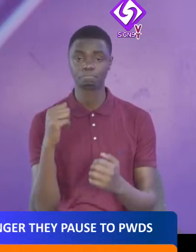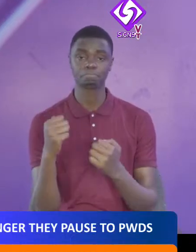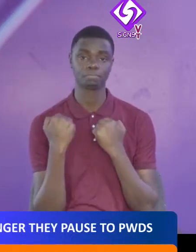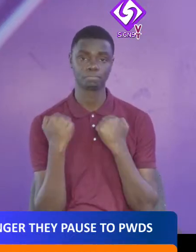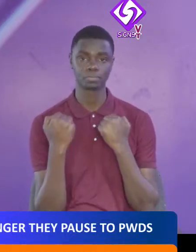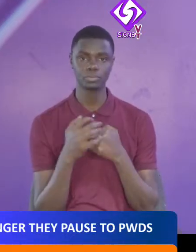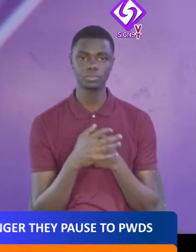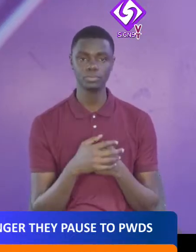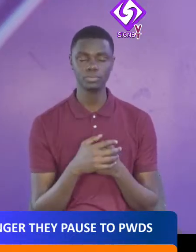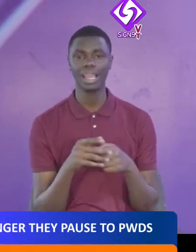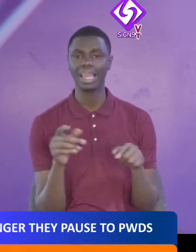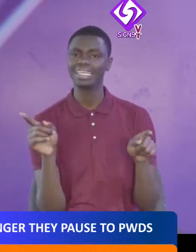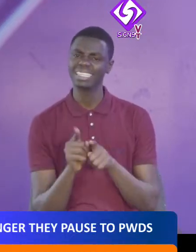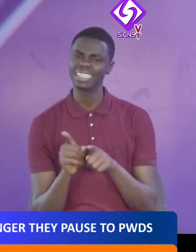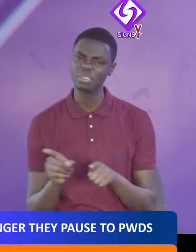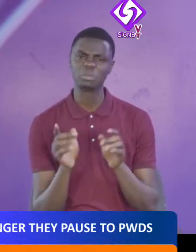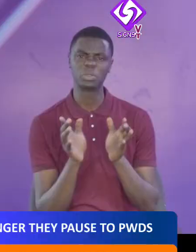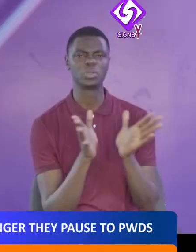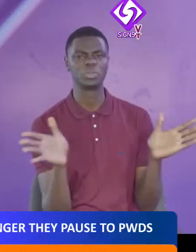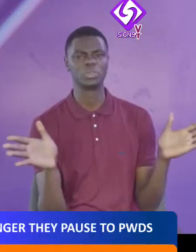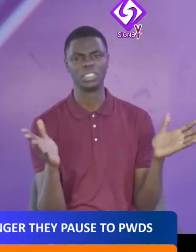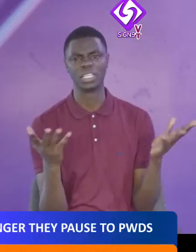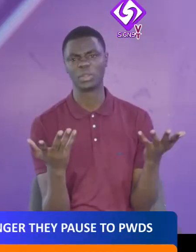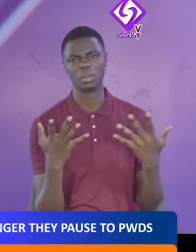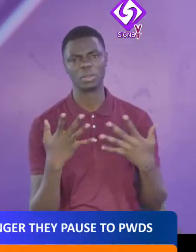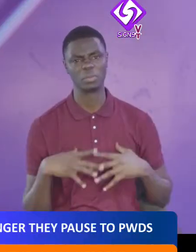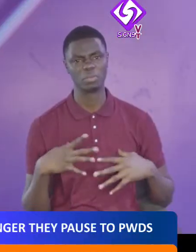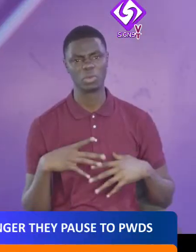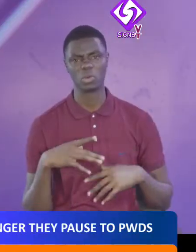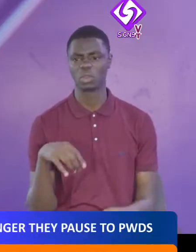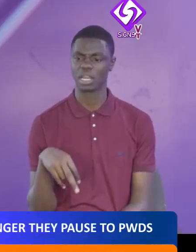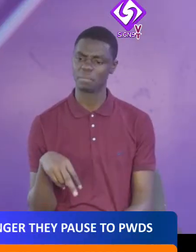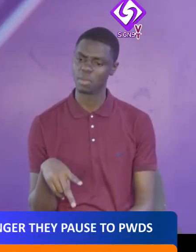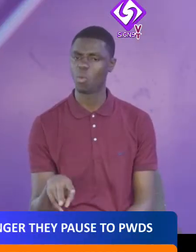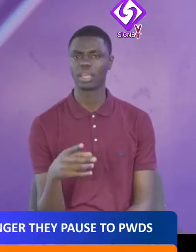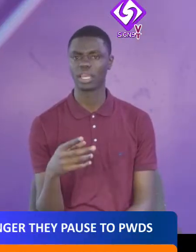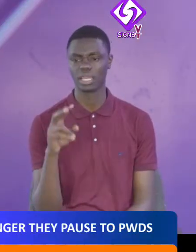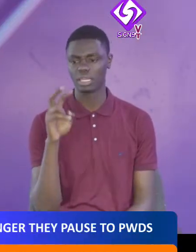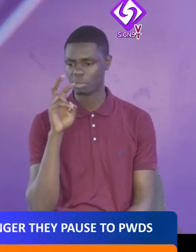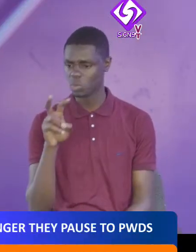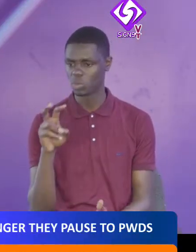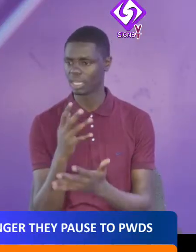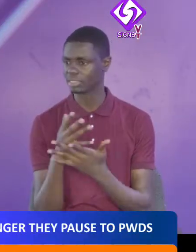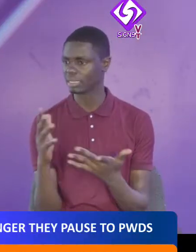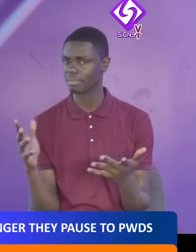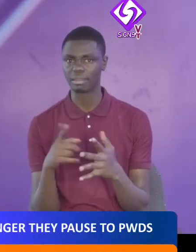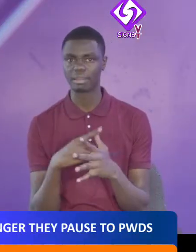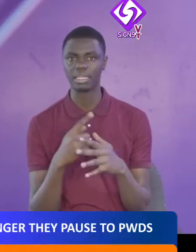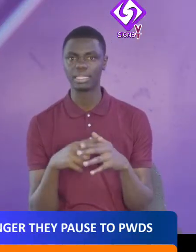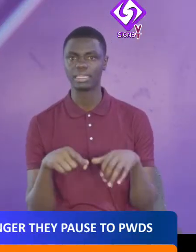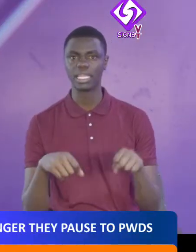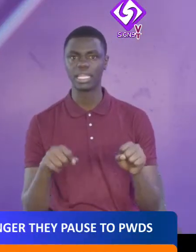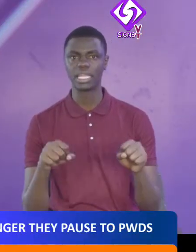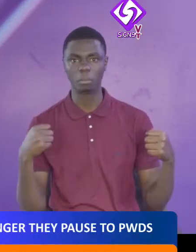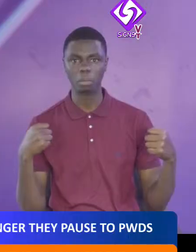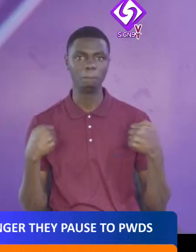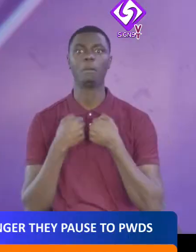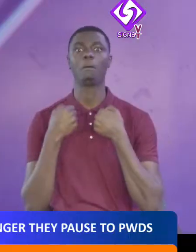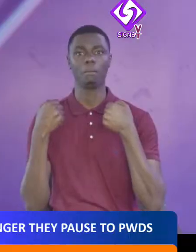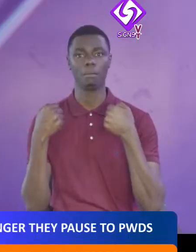And the same also applies to the general public, because you might be walking, you might be looking at something else. You might be,